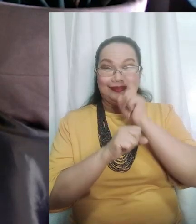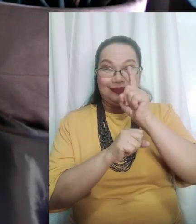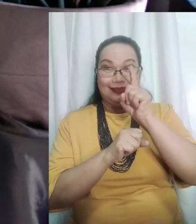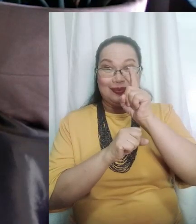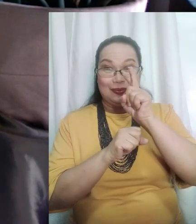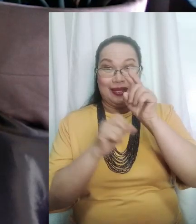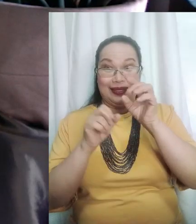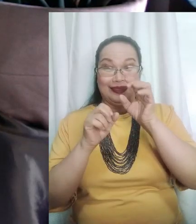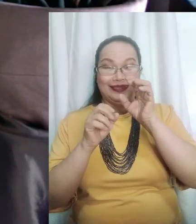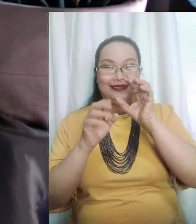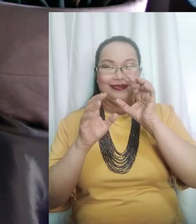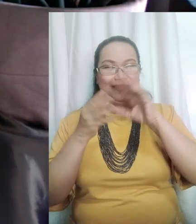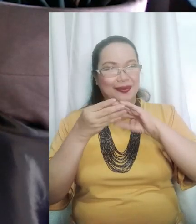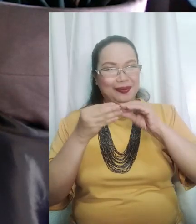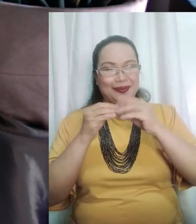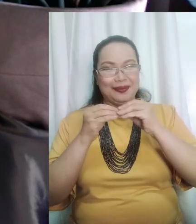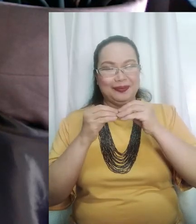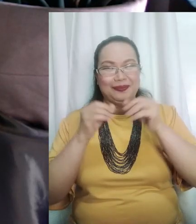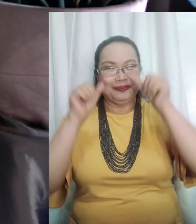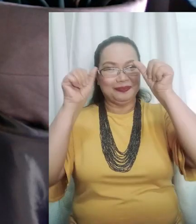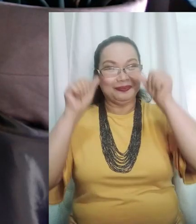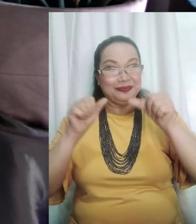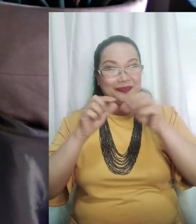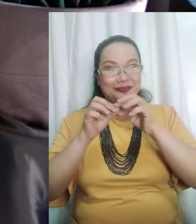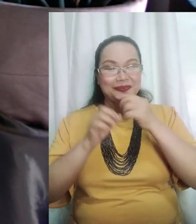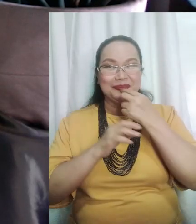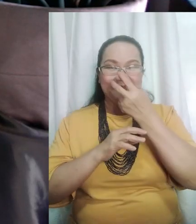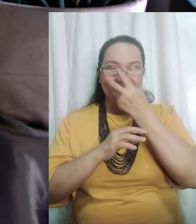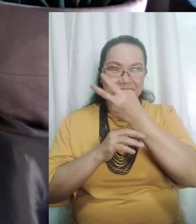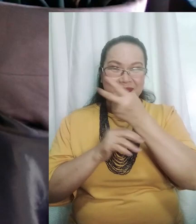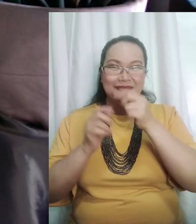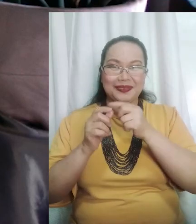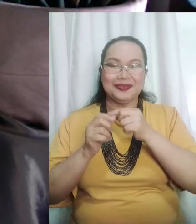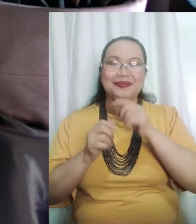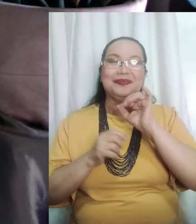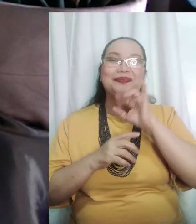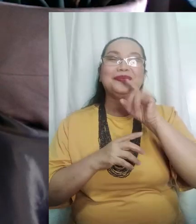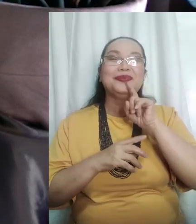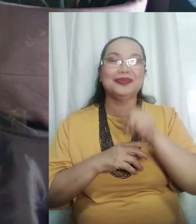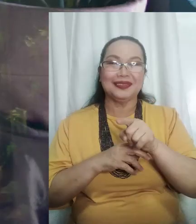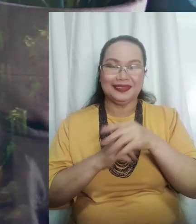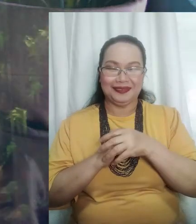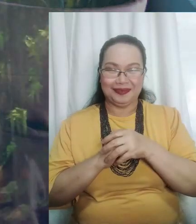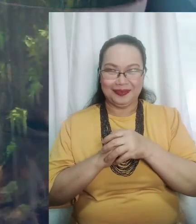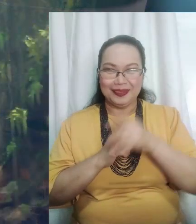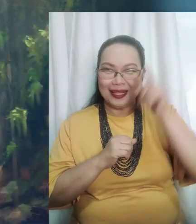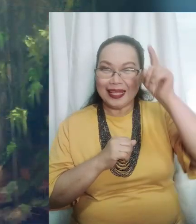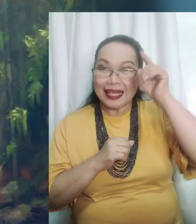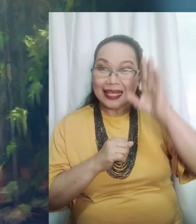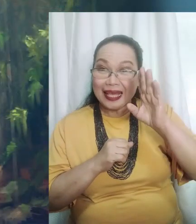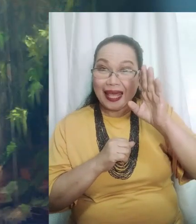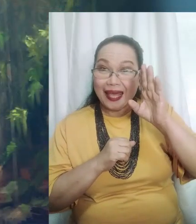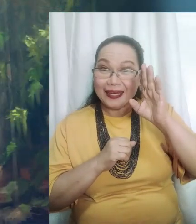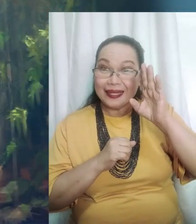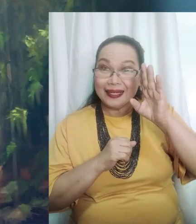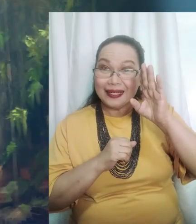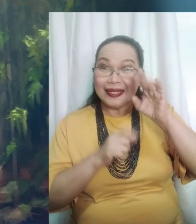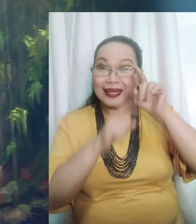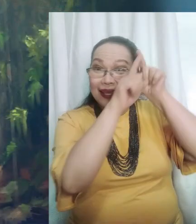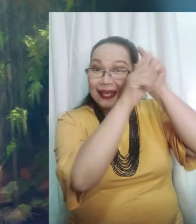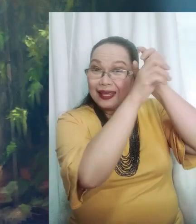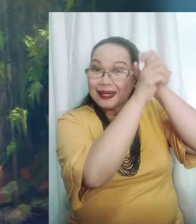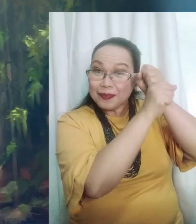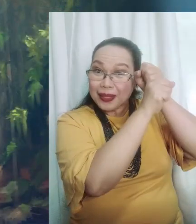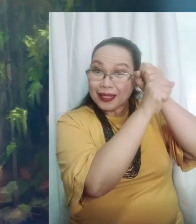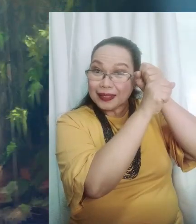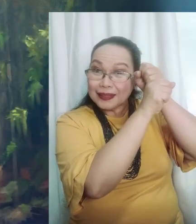into one statement. Okay, I'll put this up on the screen. This may be your take for today. God-dependent